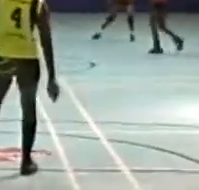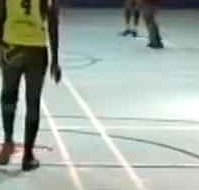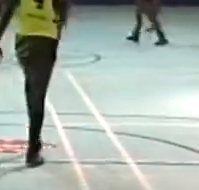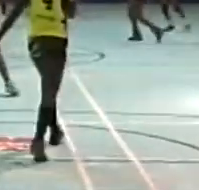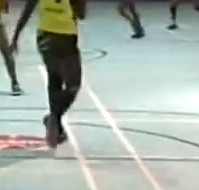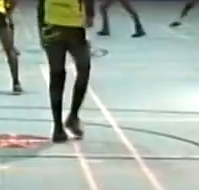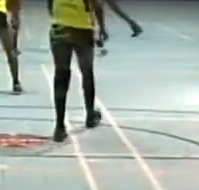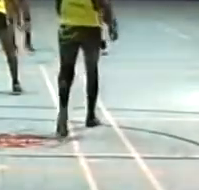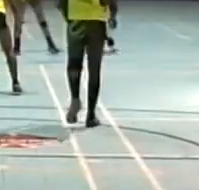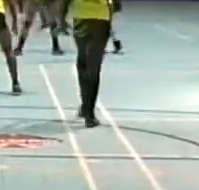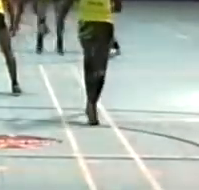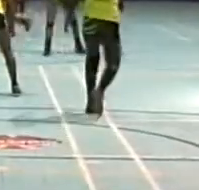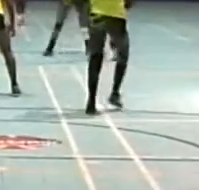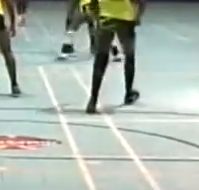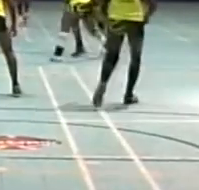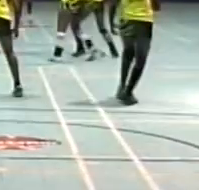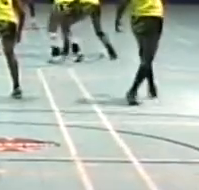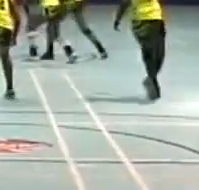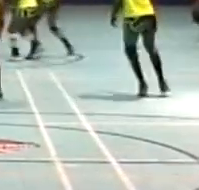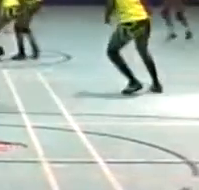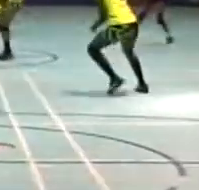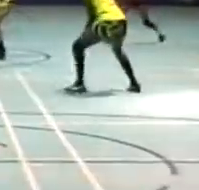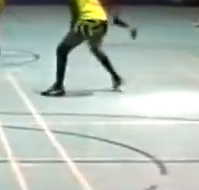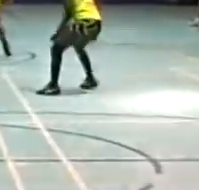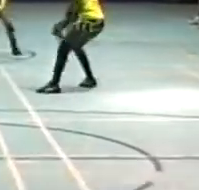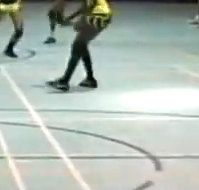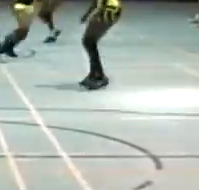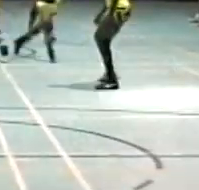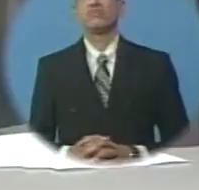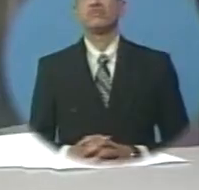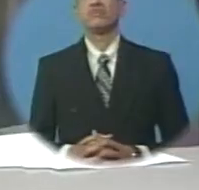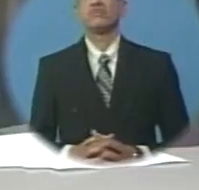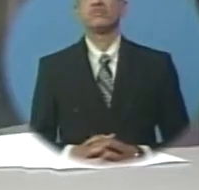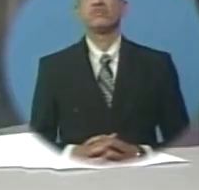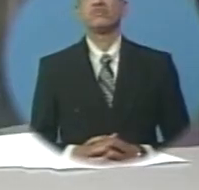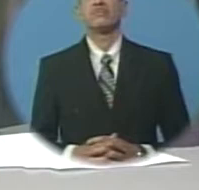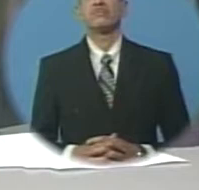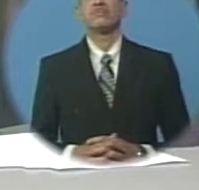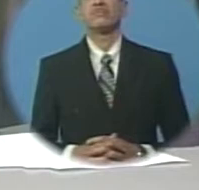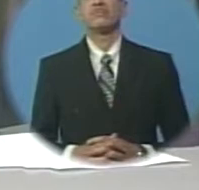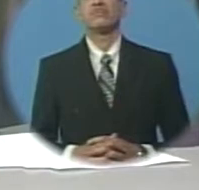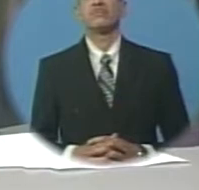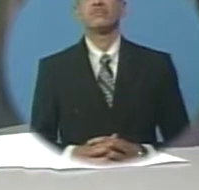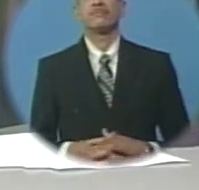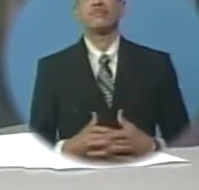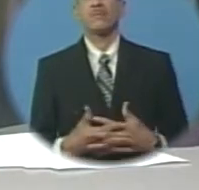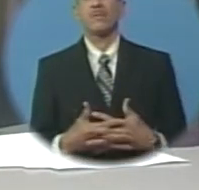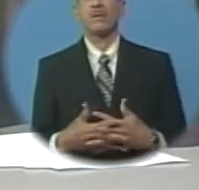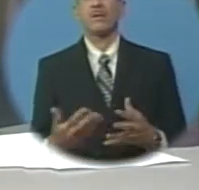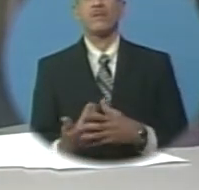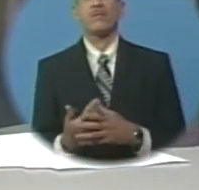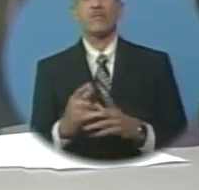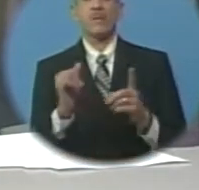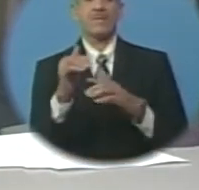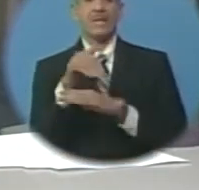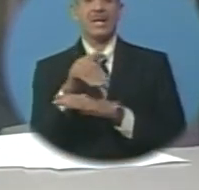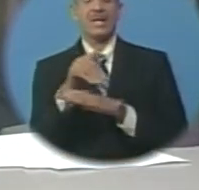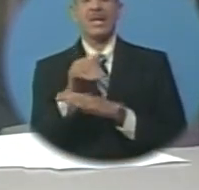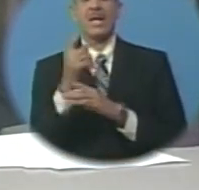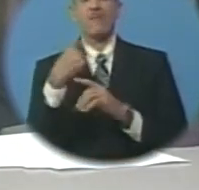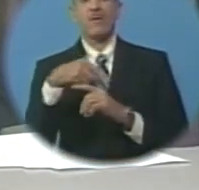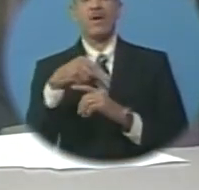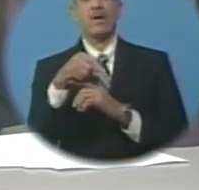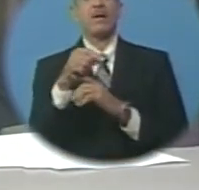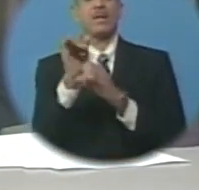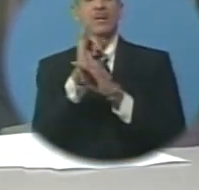it 3-1. Mark Seal, CBC Sports. Well, thank you, Mark. Now, from tonight and for